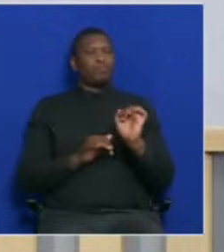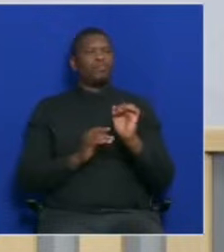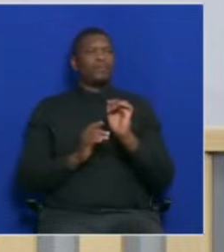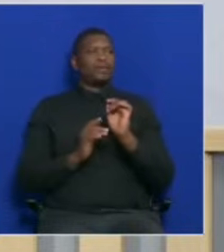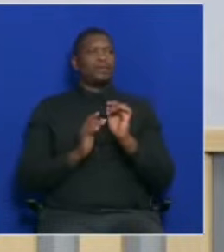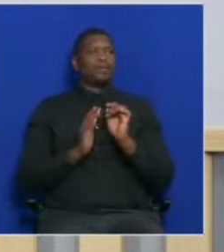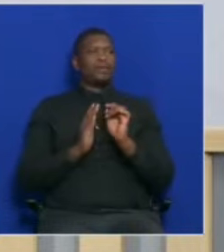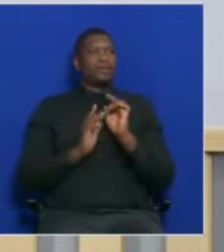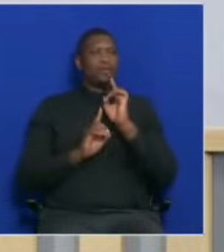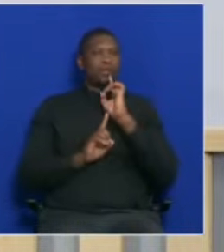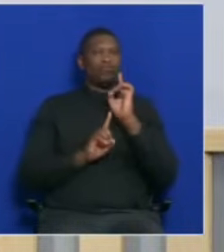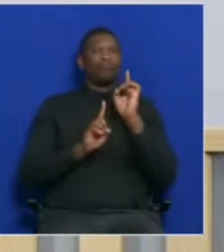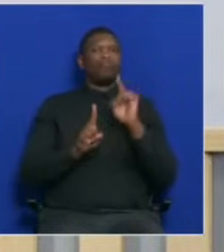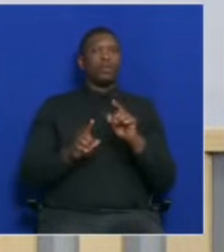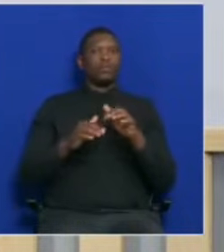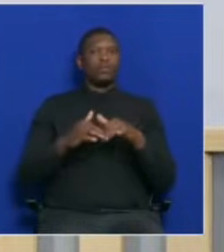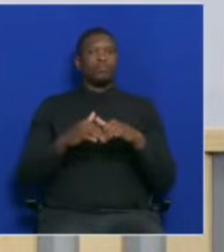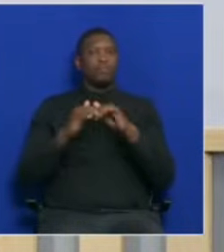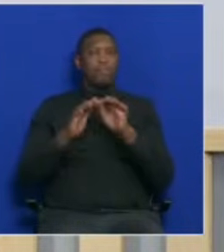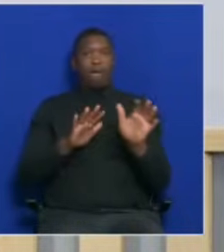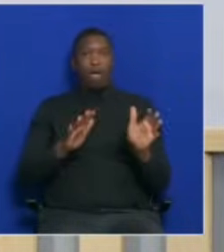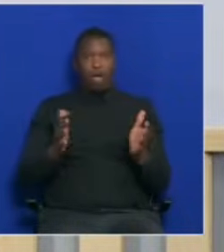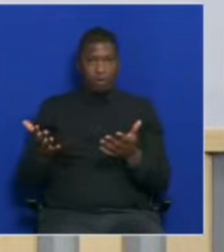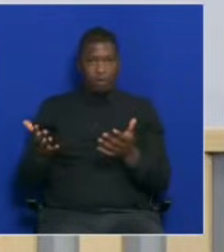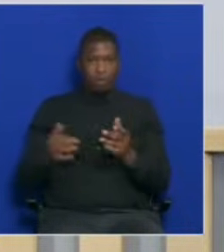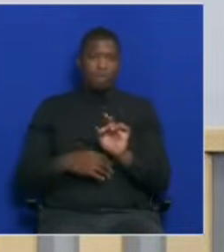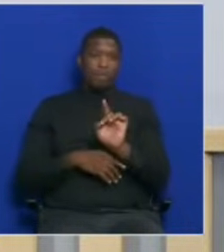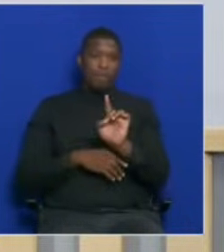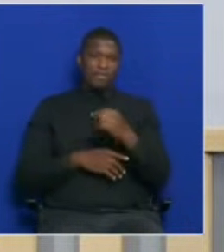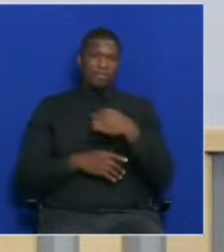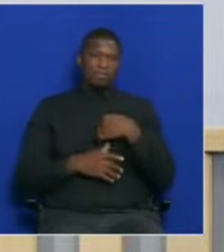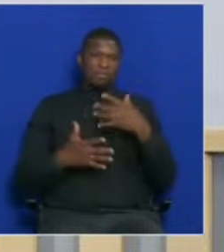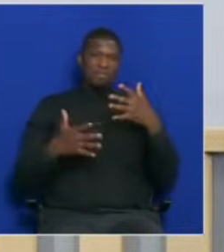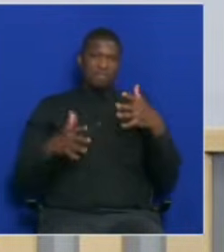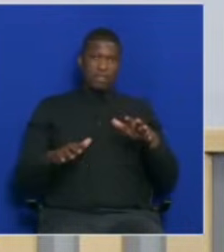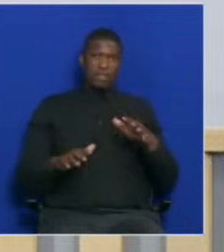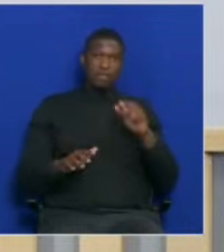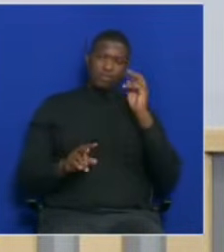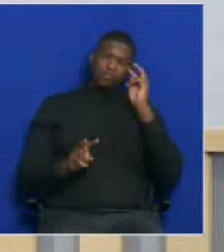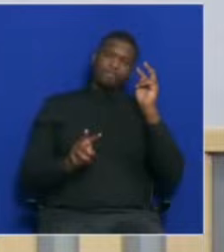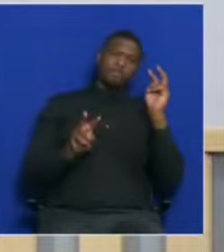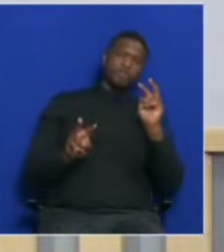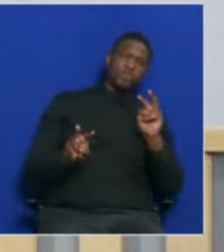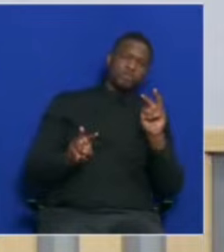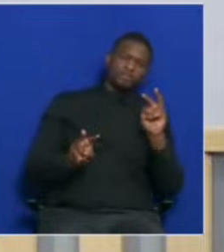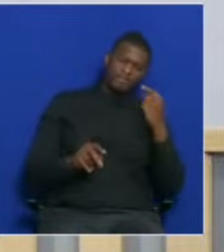so forth. But I also took a view that I will take it up with